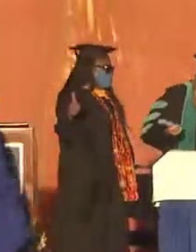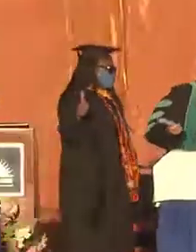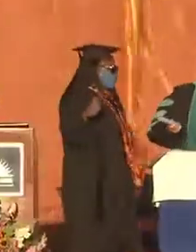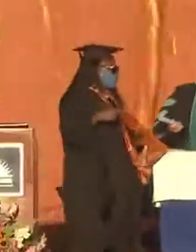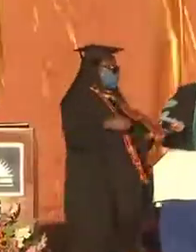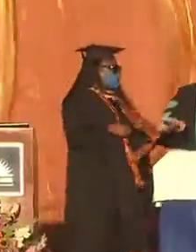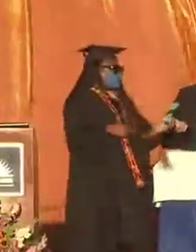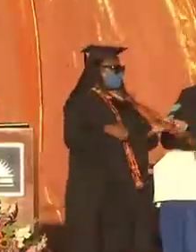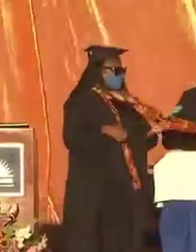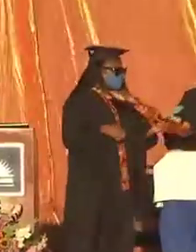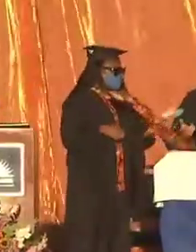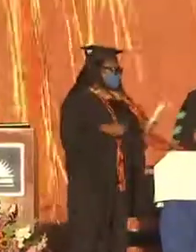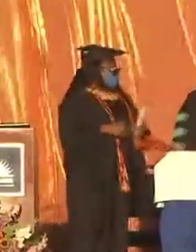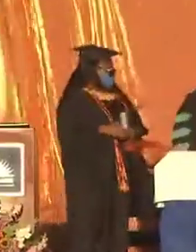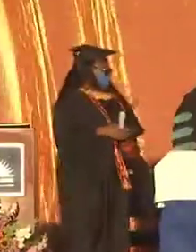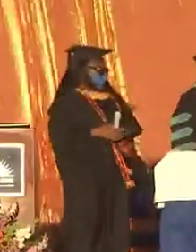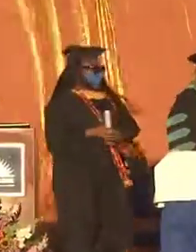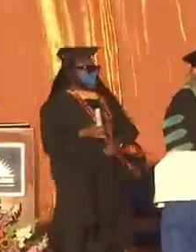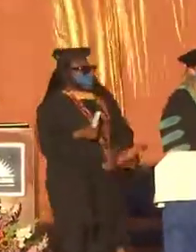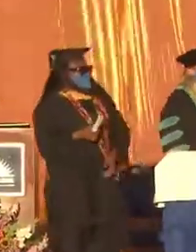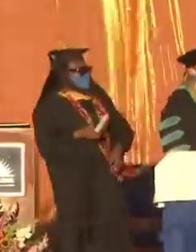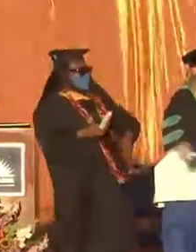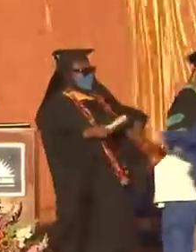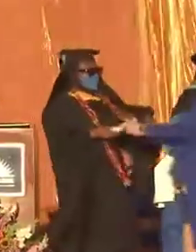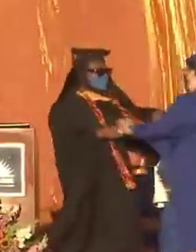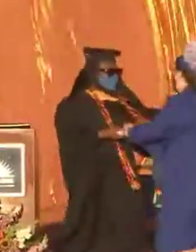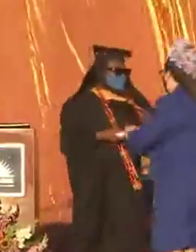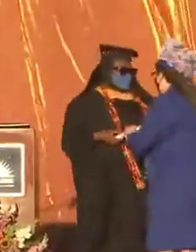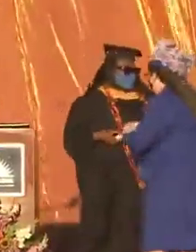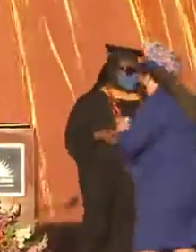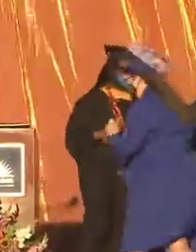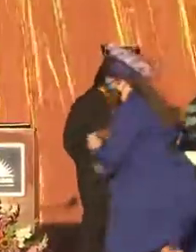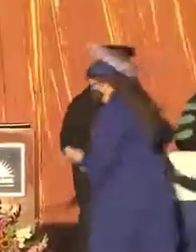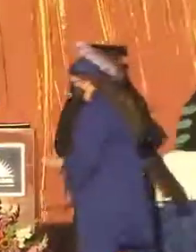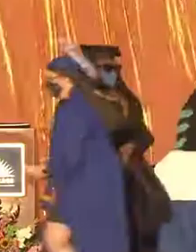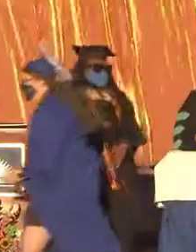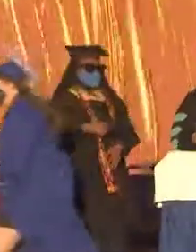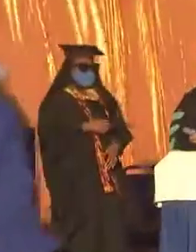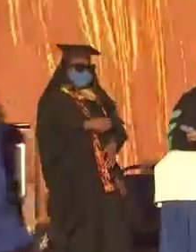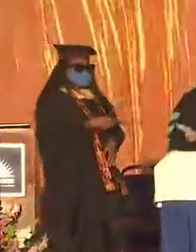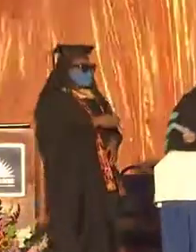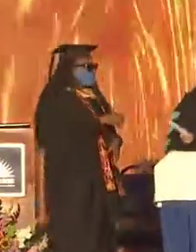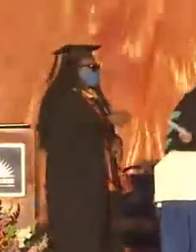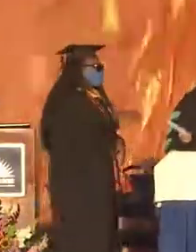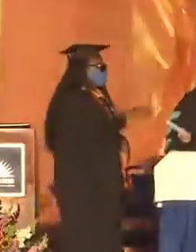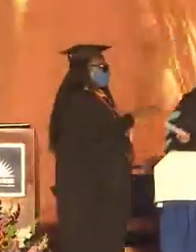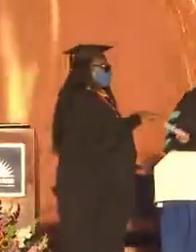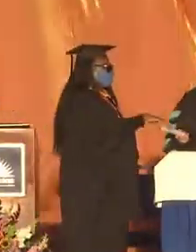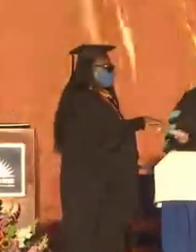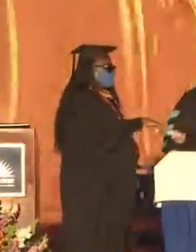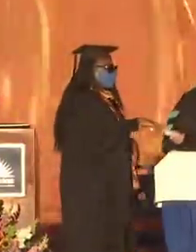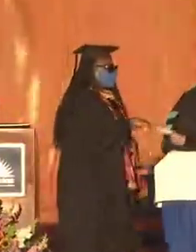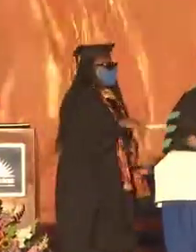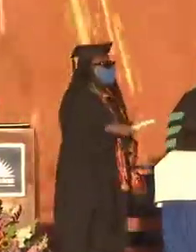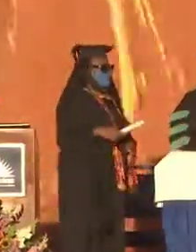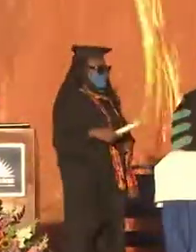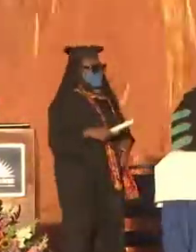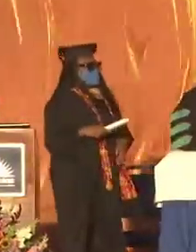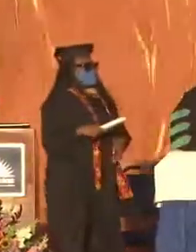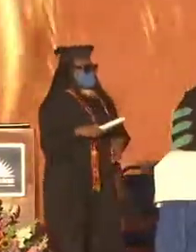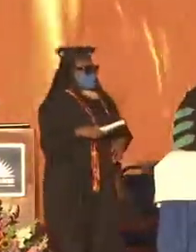Kaylee Pugh with honors. Madison Olson with